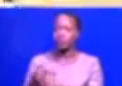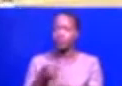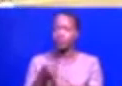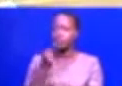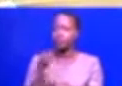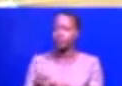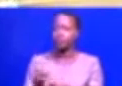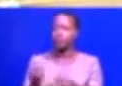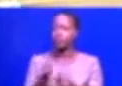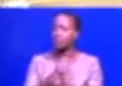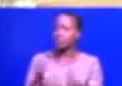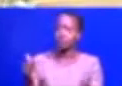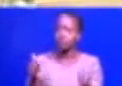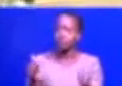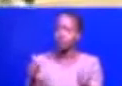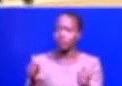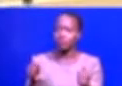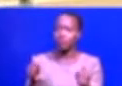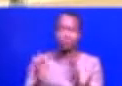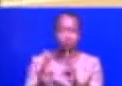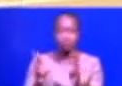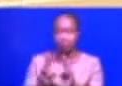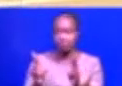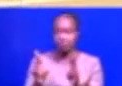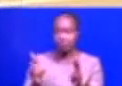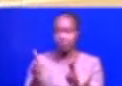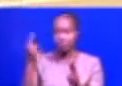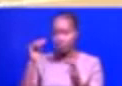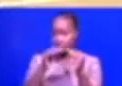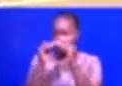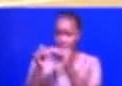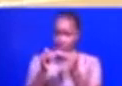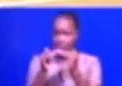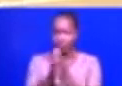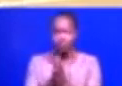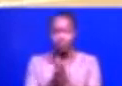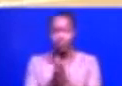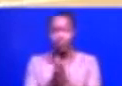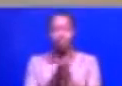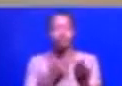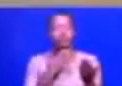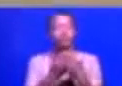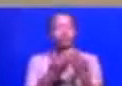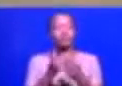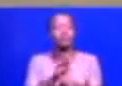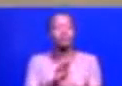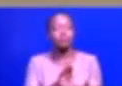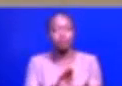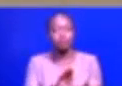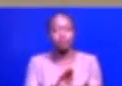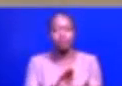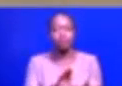are well packaged for that continental level. All right. Thank you very much, Ambrose Kisoy, who is